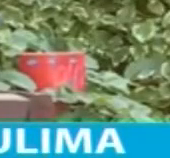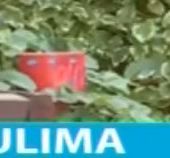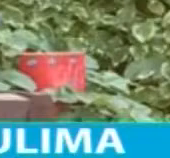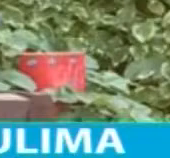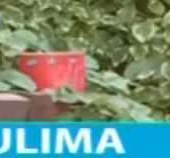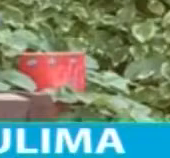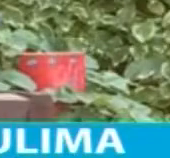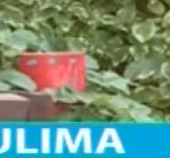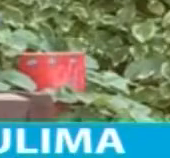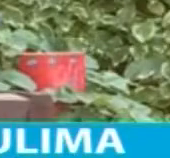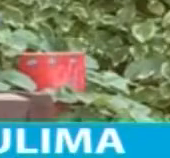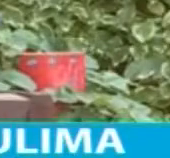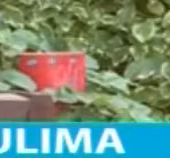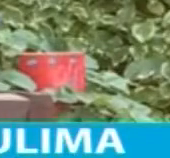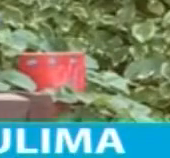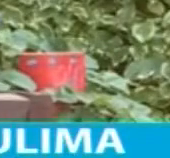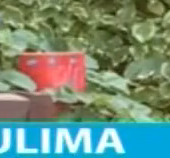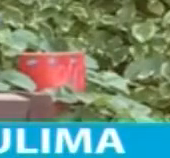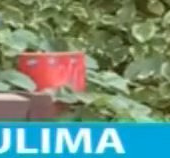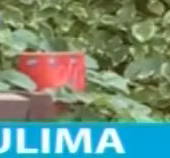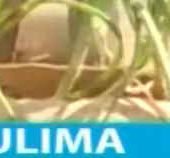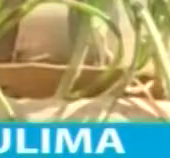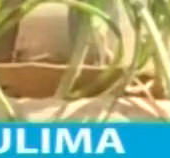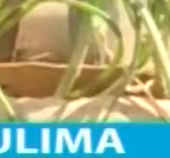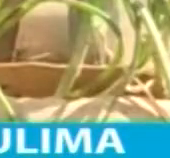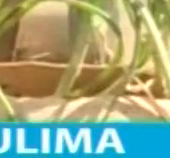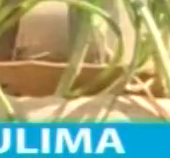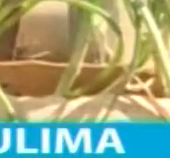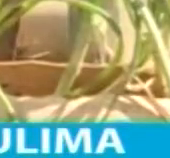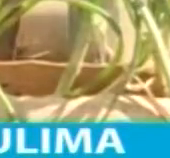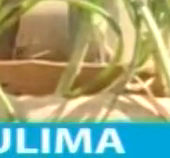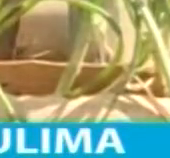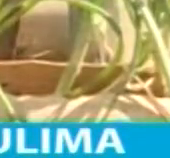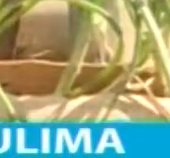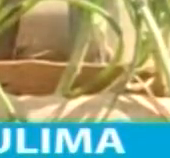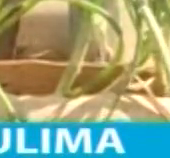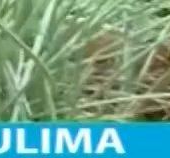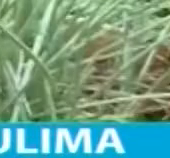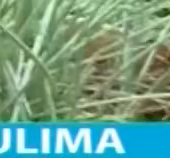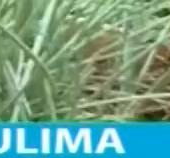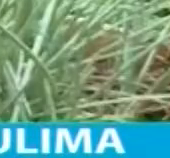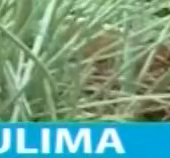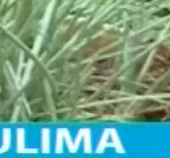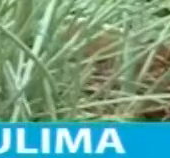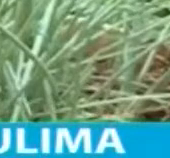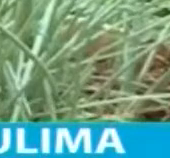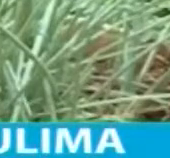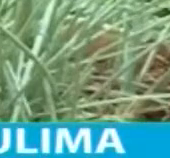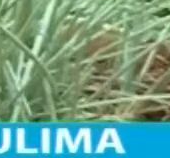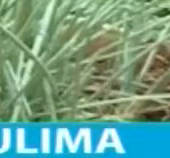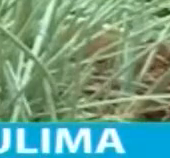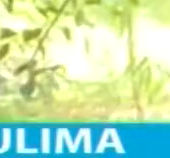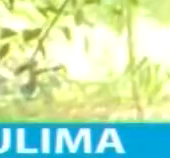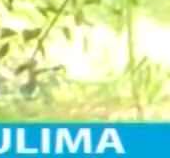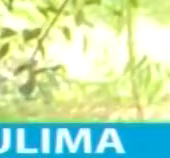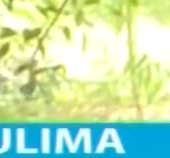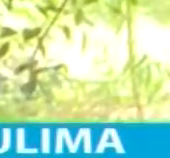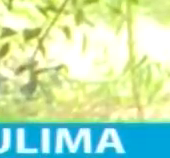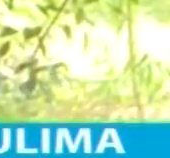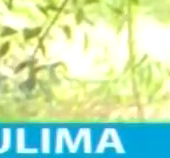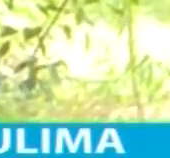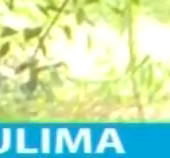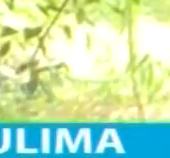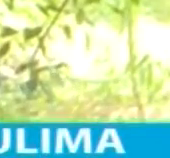jobs. So farming is a very important activity. Usikose kujiunga nasi